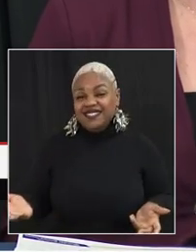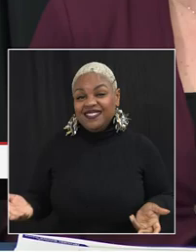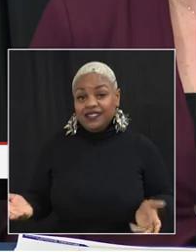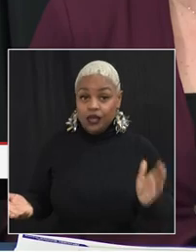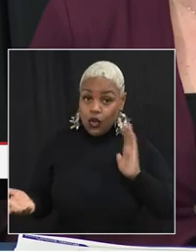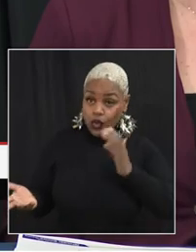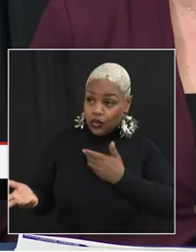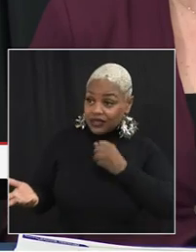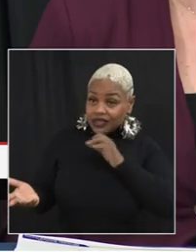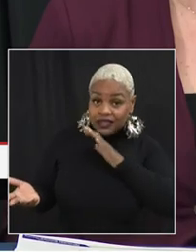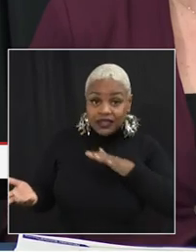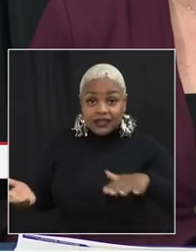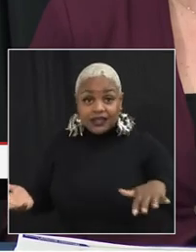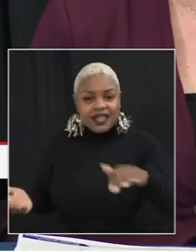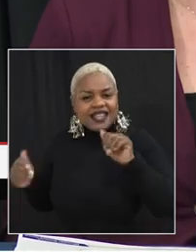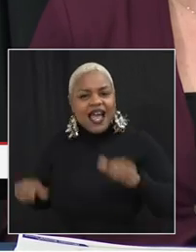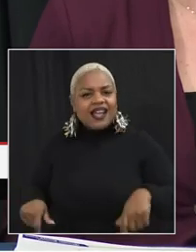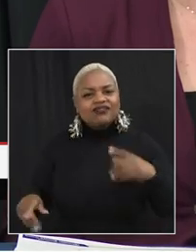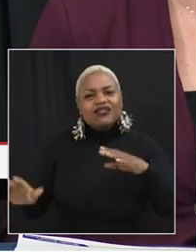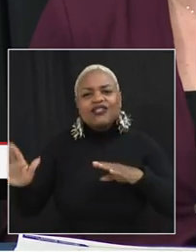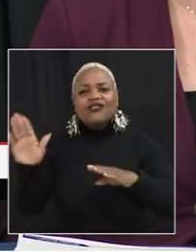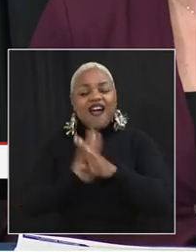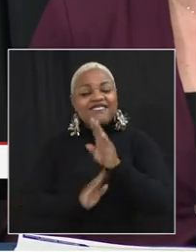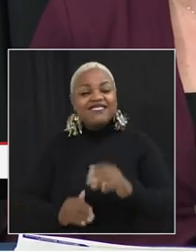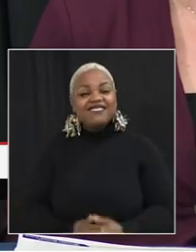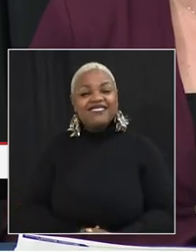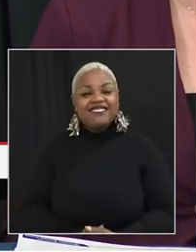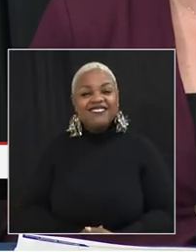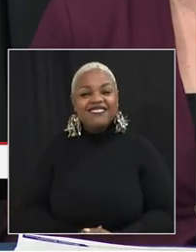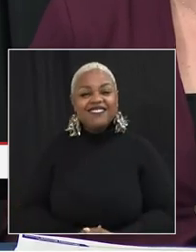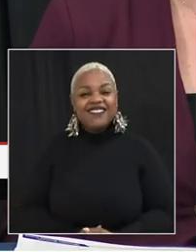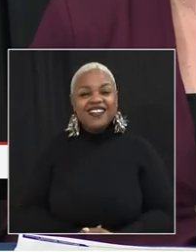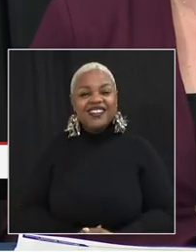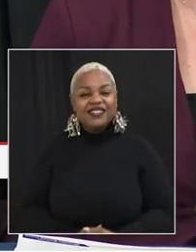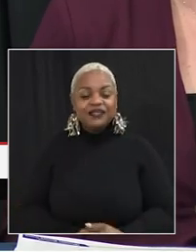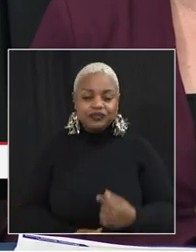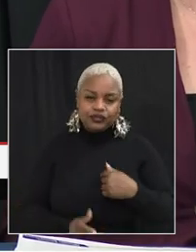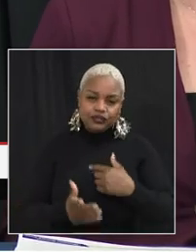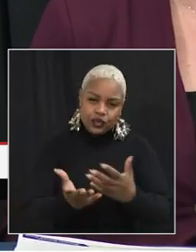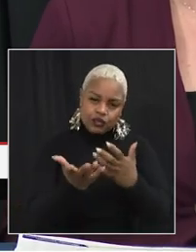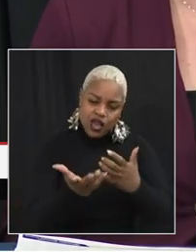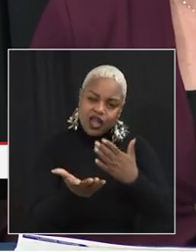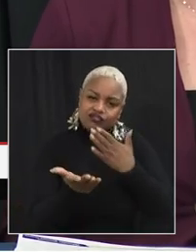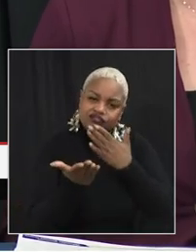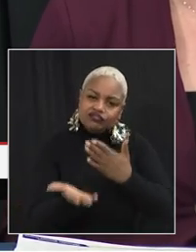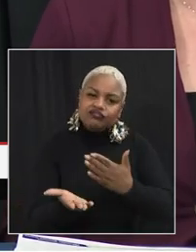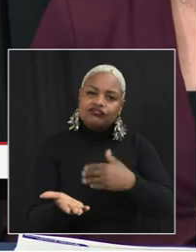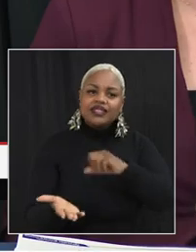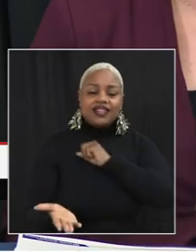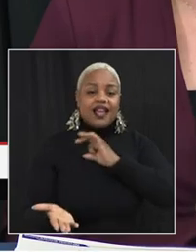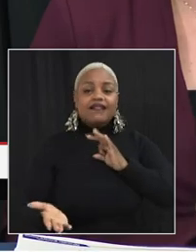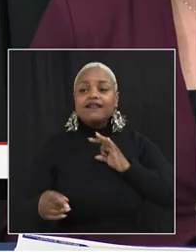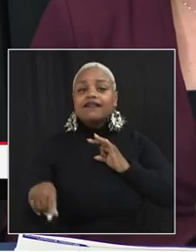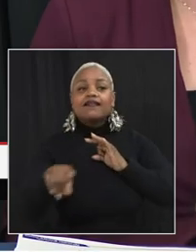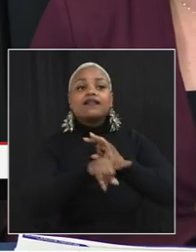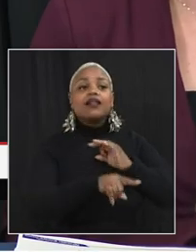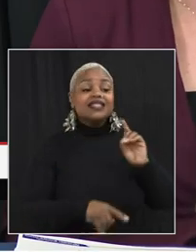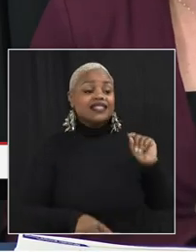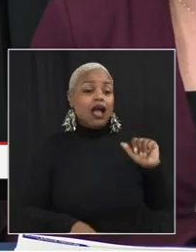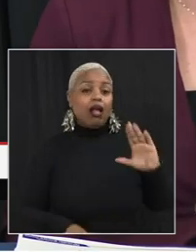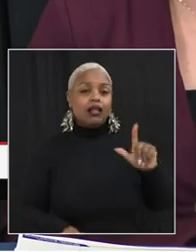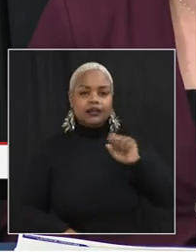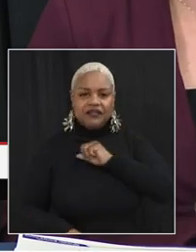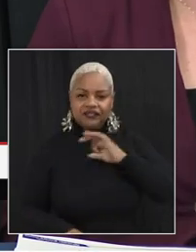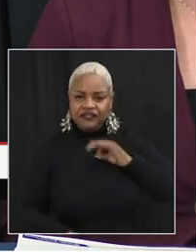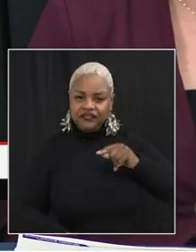can thrive. I also want to extend my appreciation to the incredible staff at DACL who are here and across all